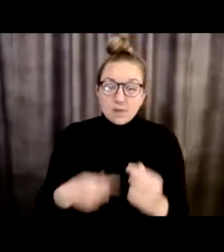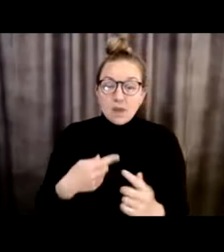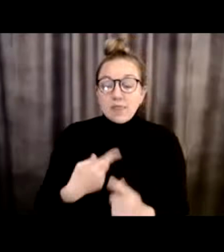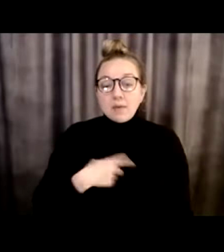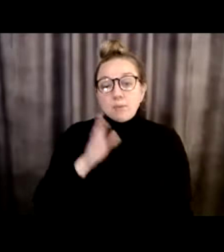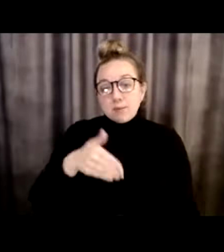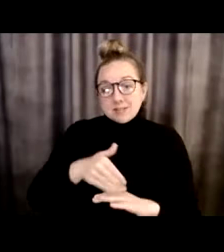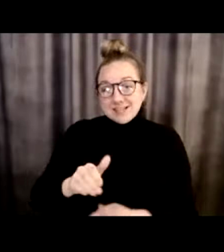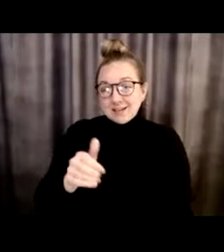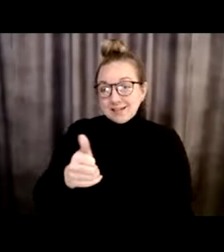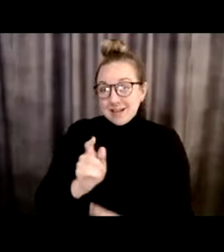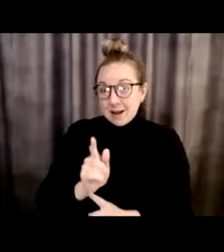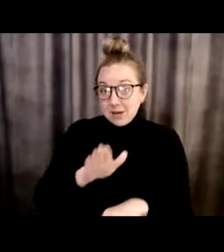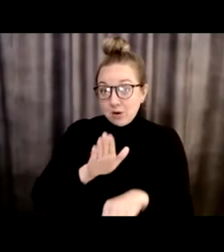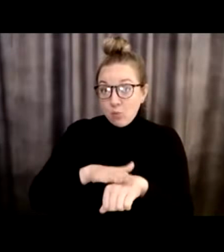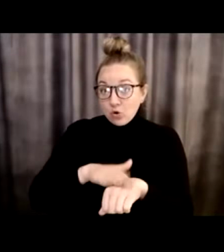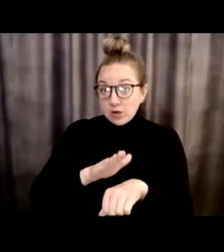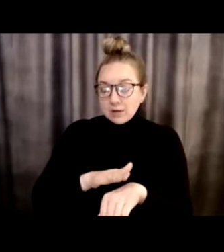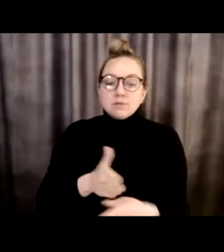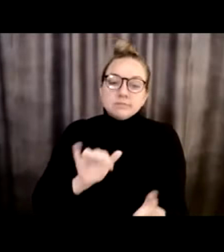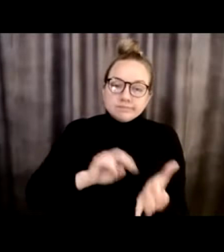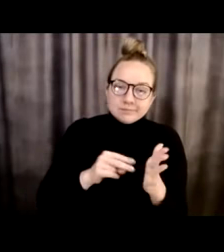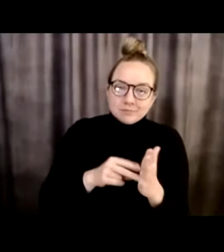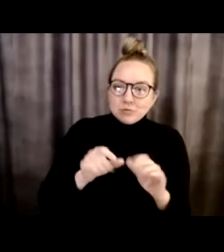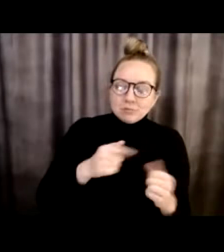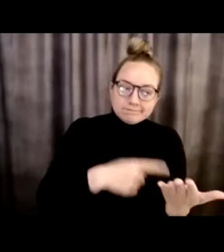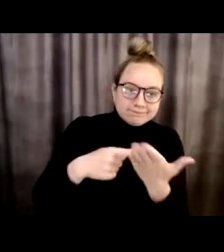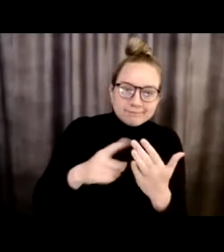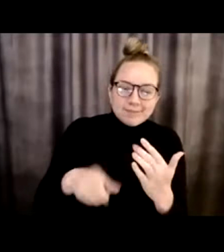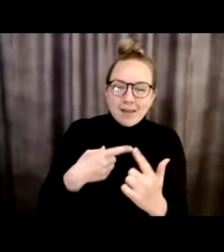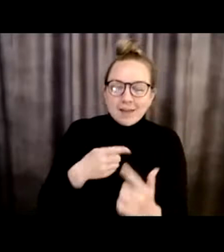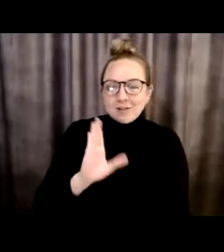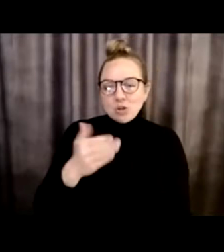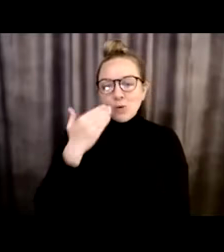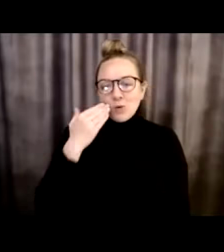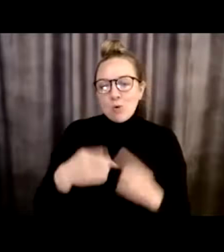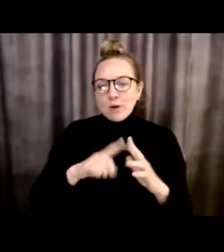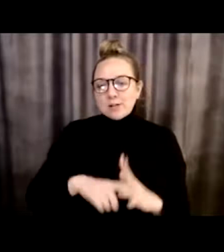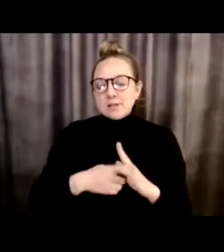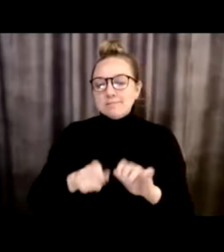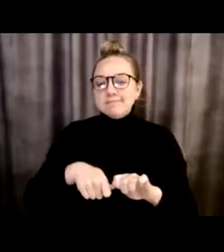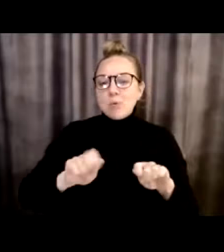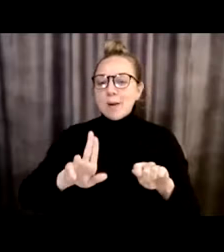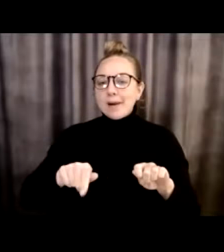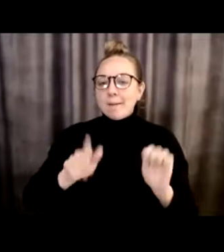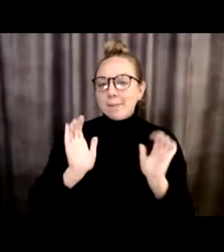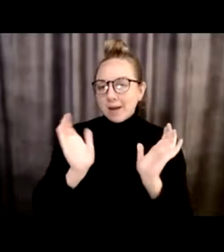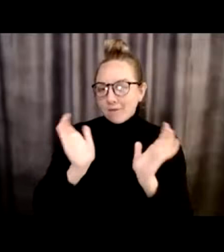broadcast to everyone so you'll know when you can start wrapping up. Perfect. Thank you. You're